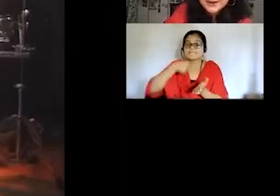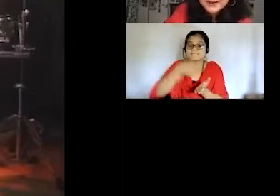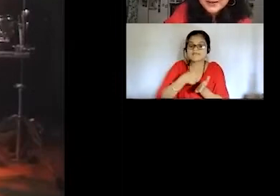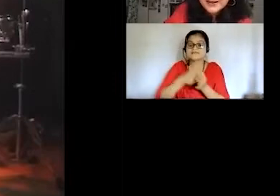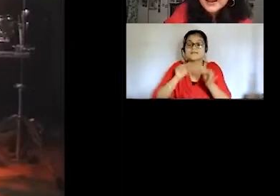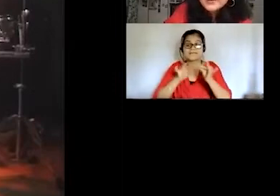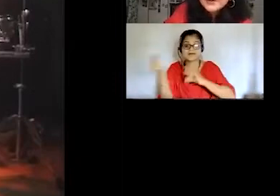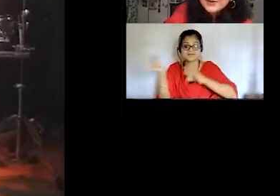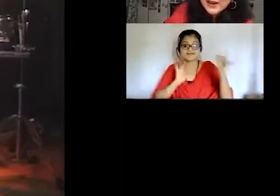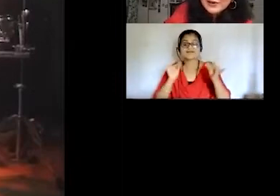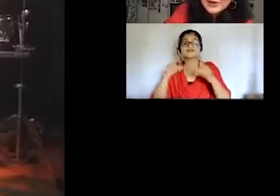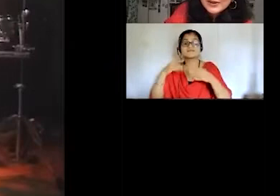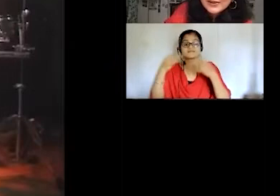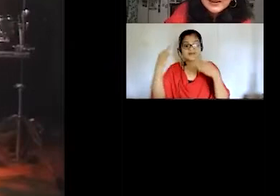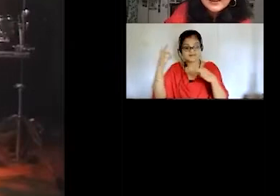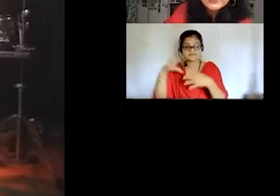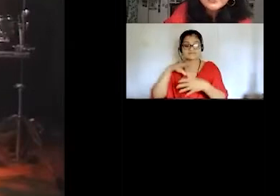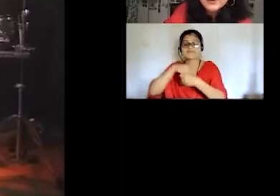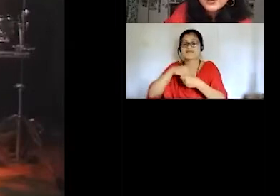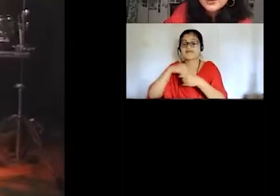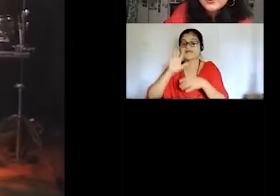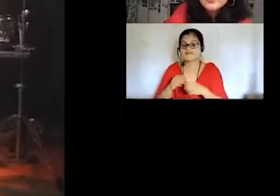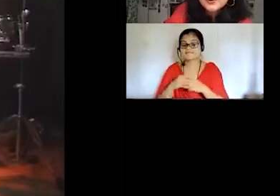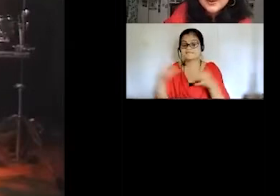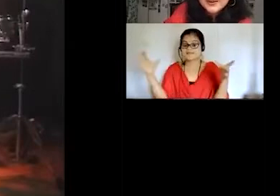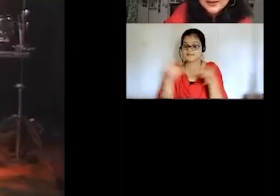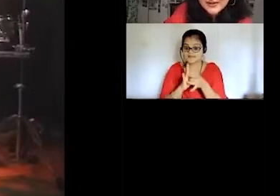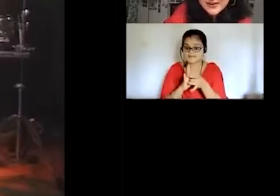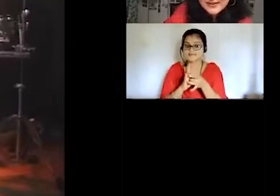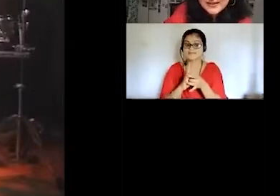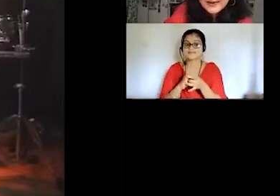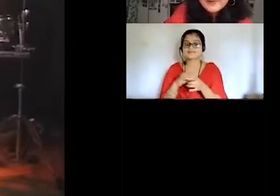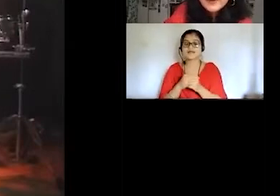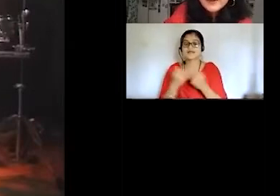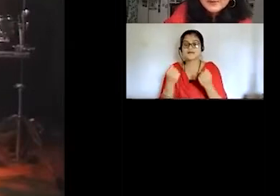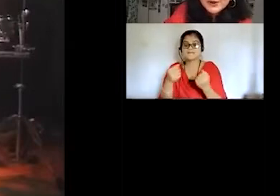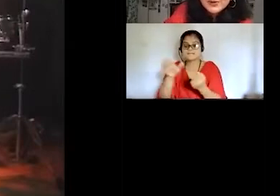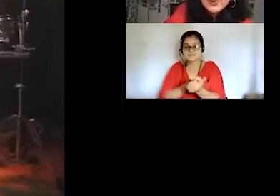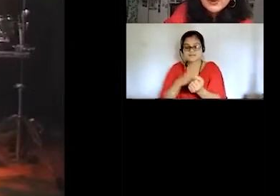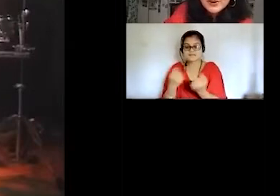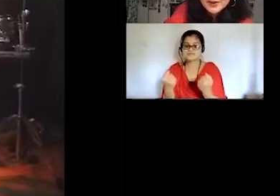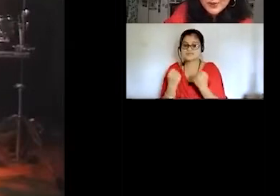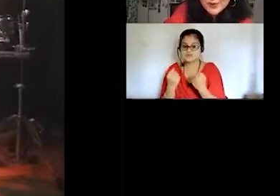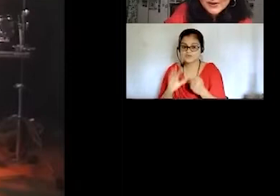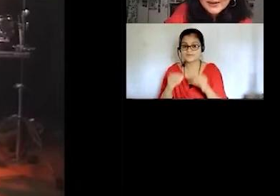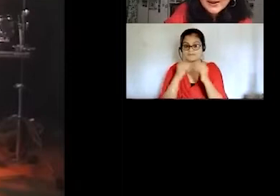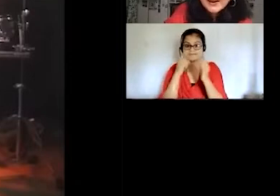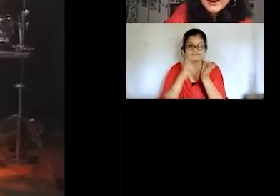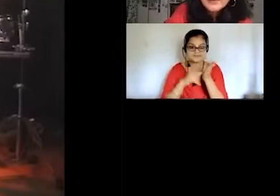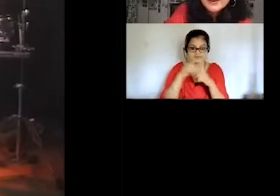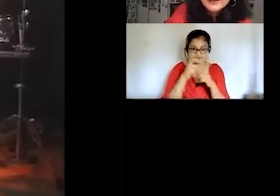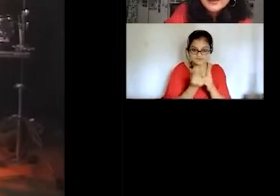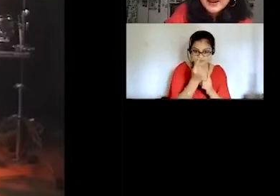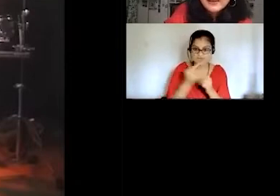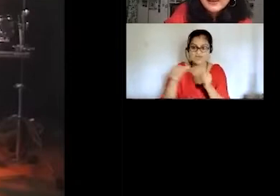Bharatanatyam dance. Different cultures, yet the connection of musical strands. Bindu rendering vocals,